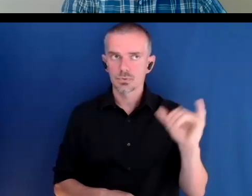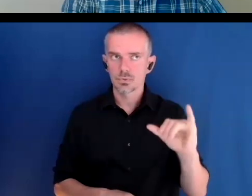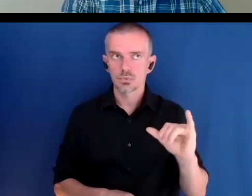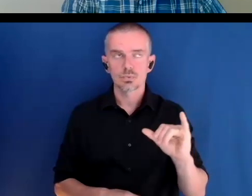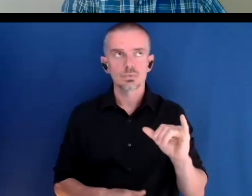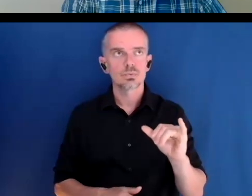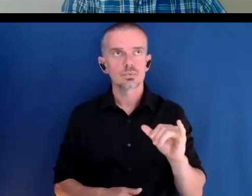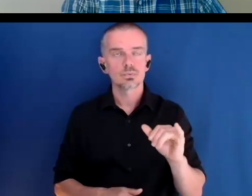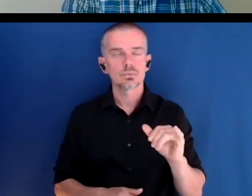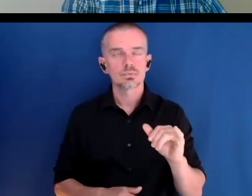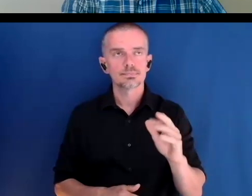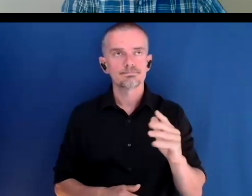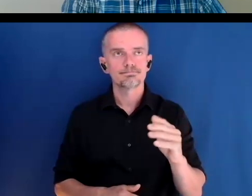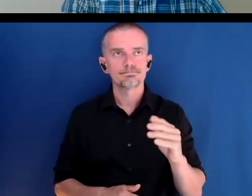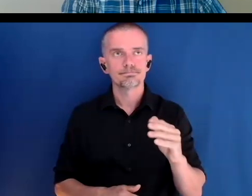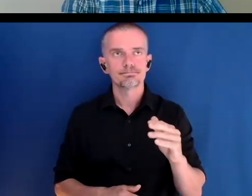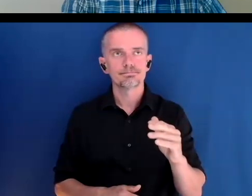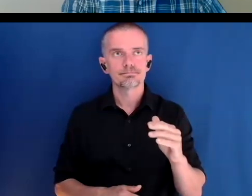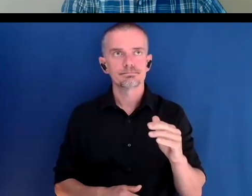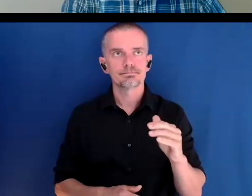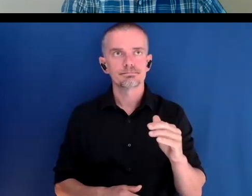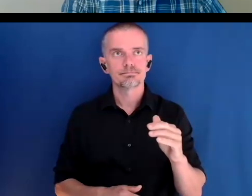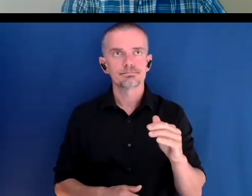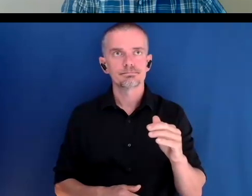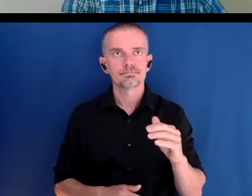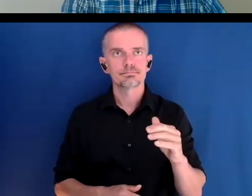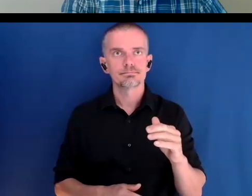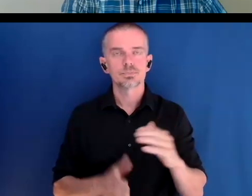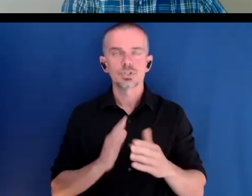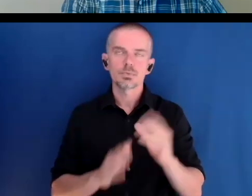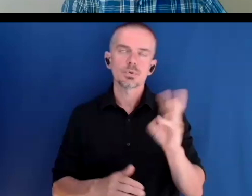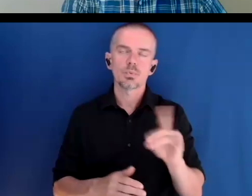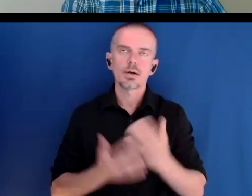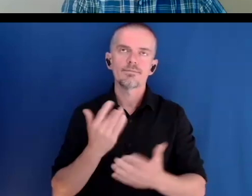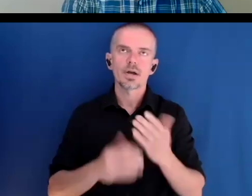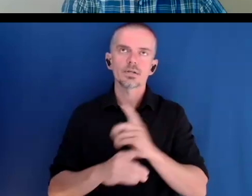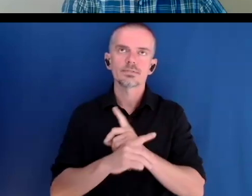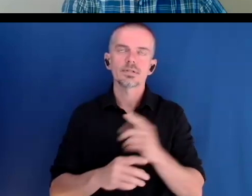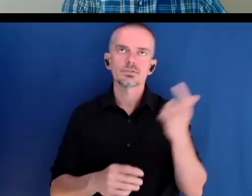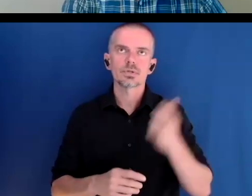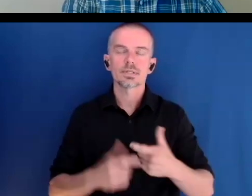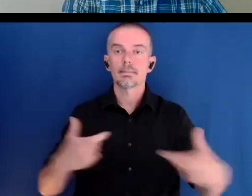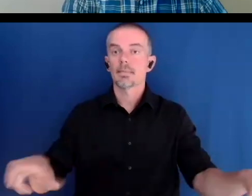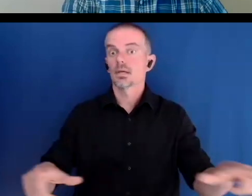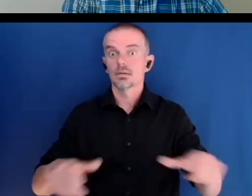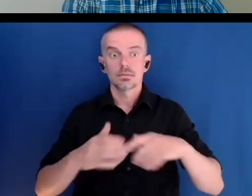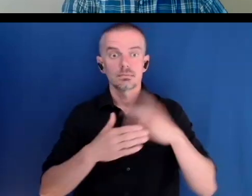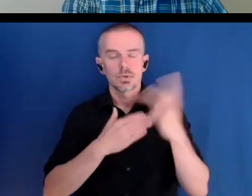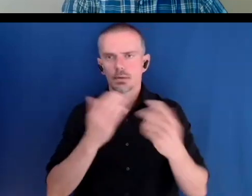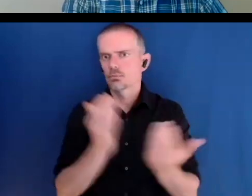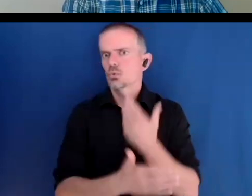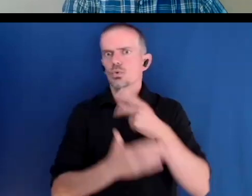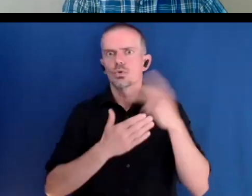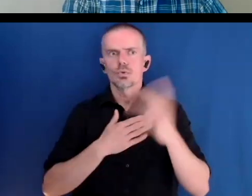just community wildfire defense grants as an example. Big program, new program, lots